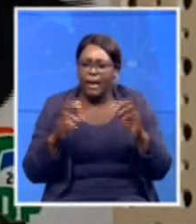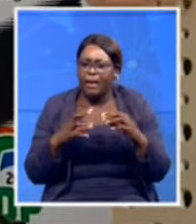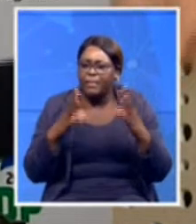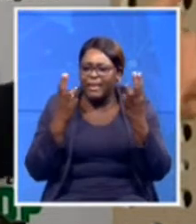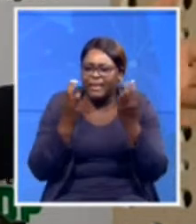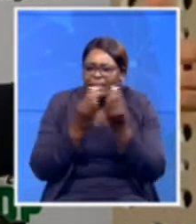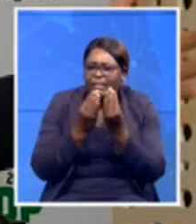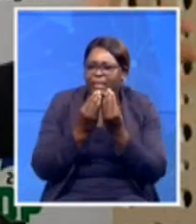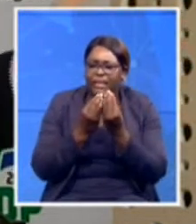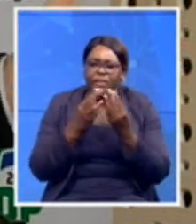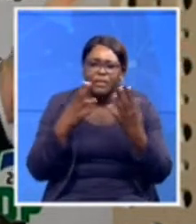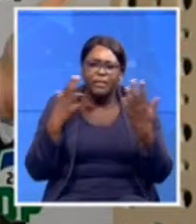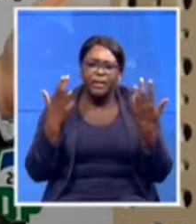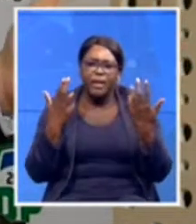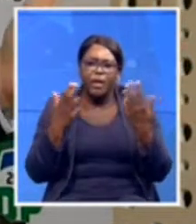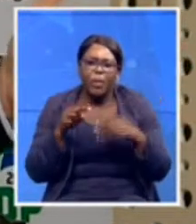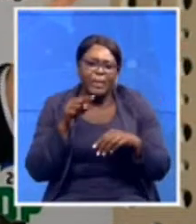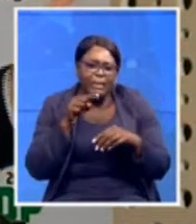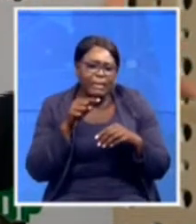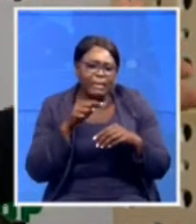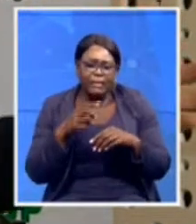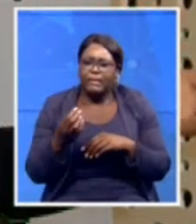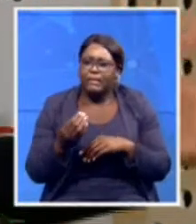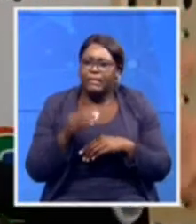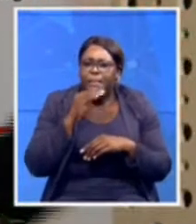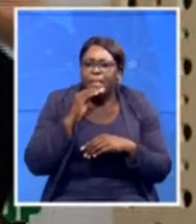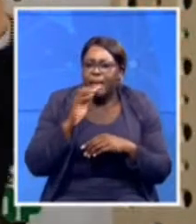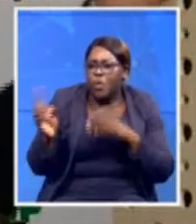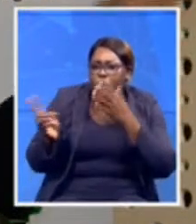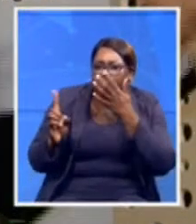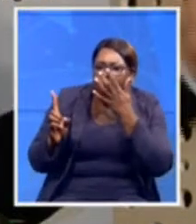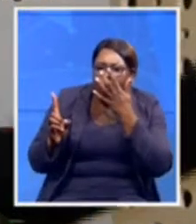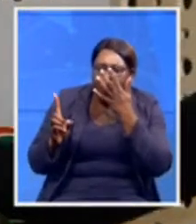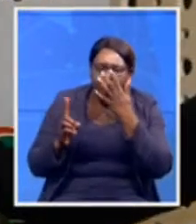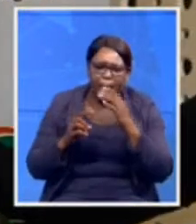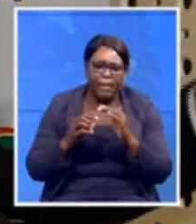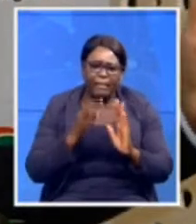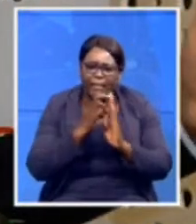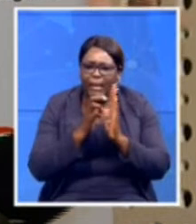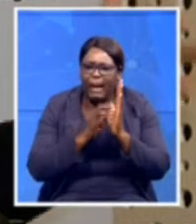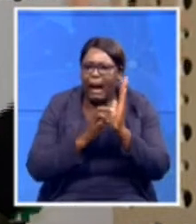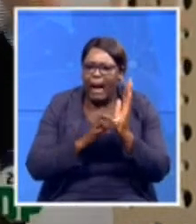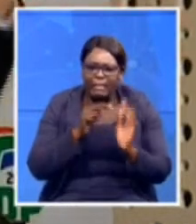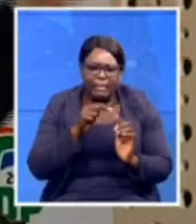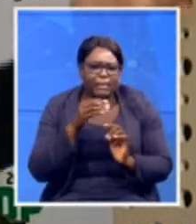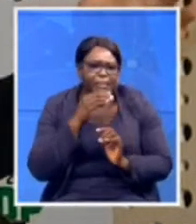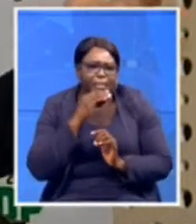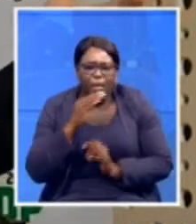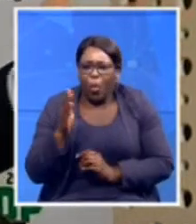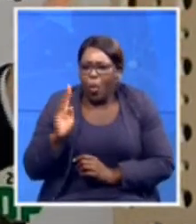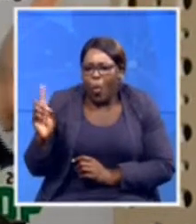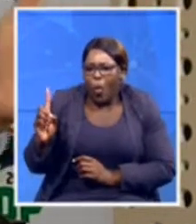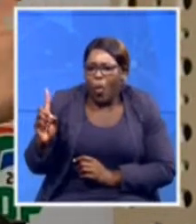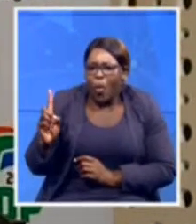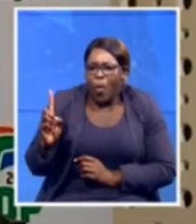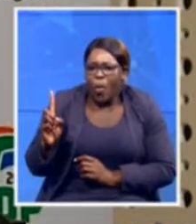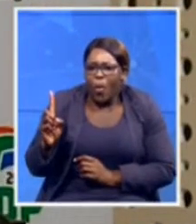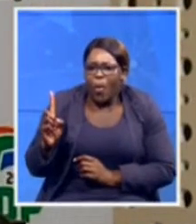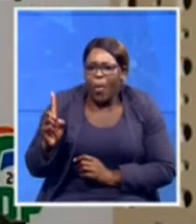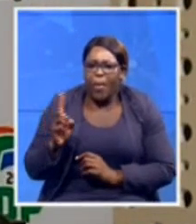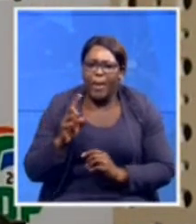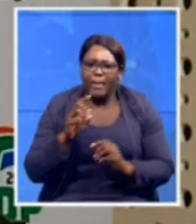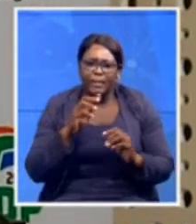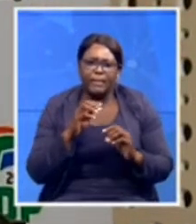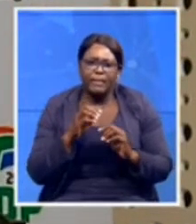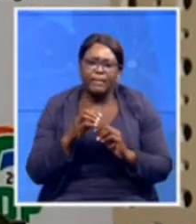does this Amendment Act mean to us as members of the public? What Section 15, capital A does, and the emphasis point that we want to share, is